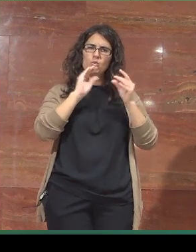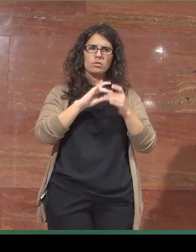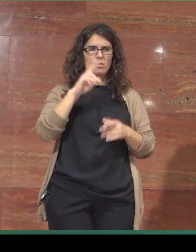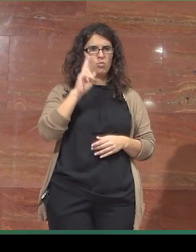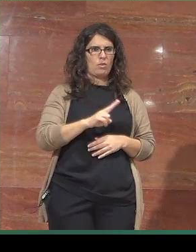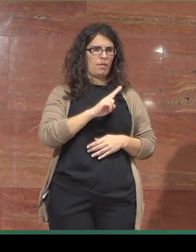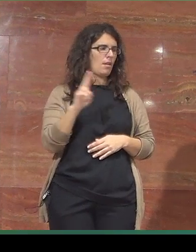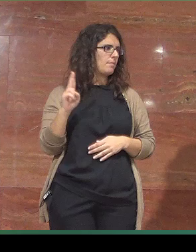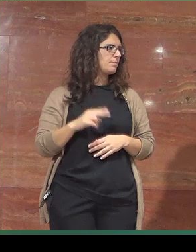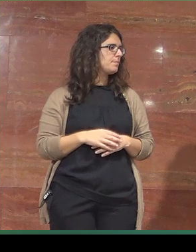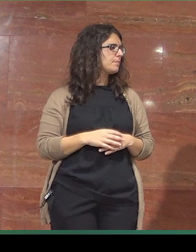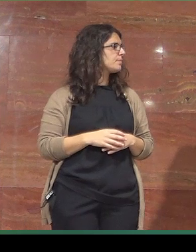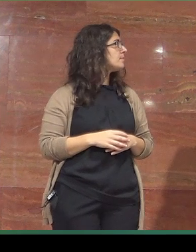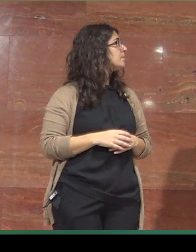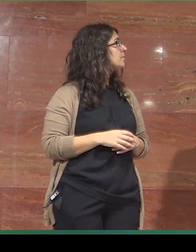system